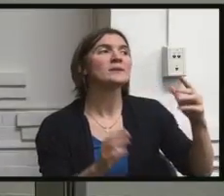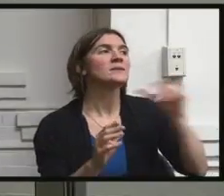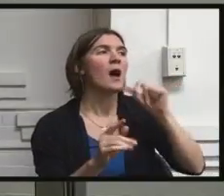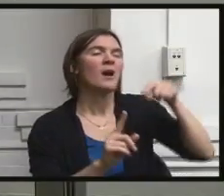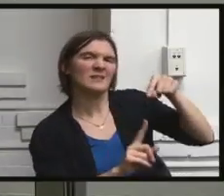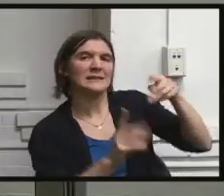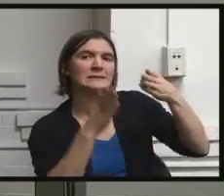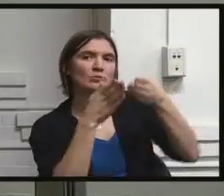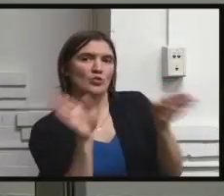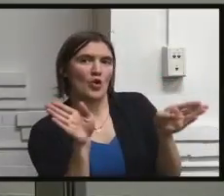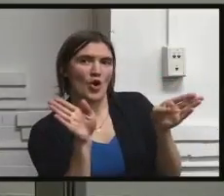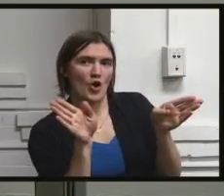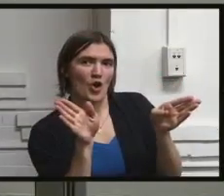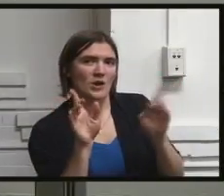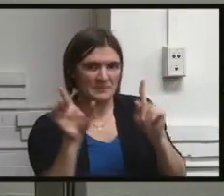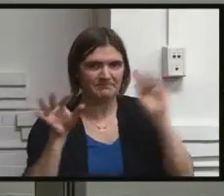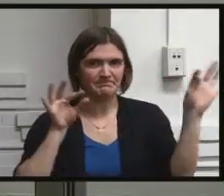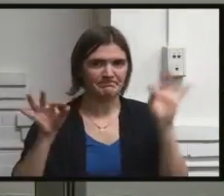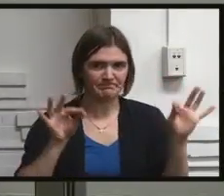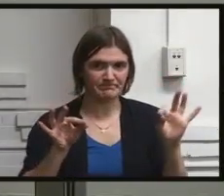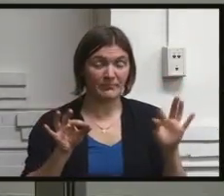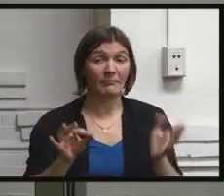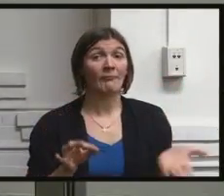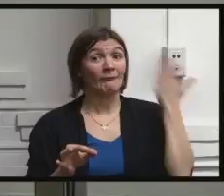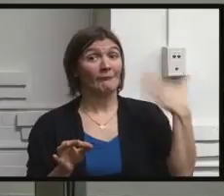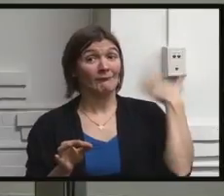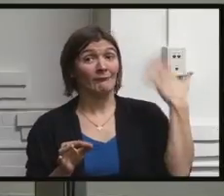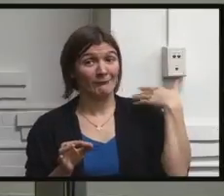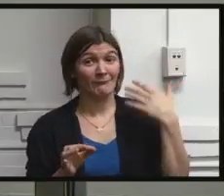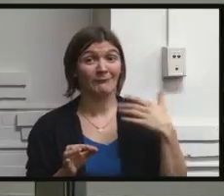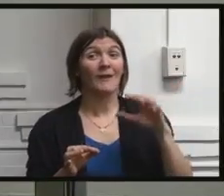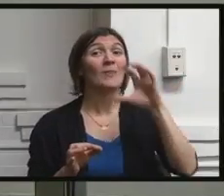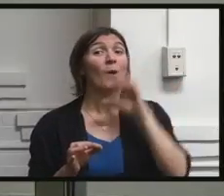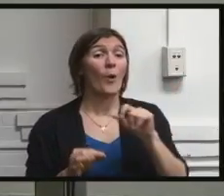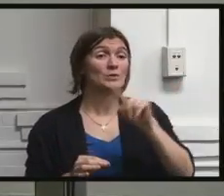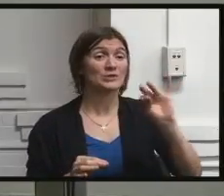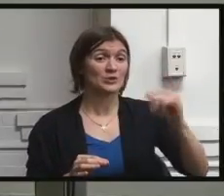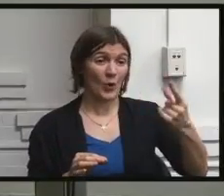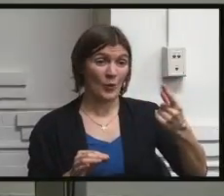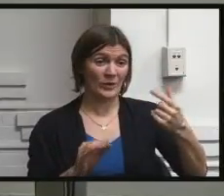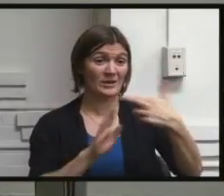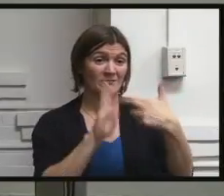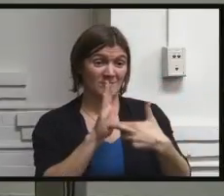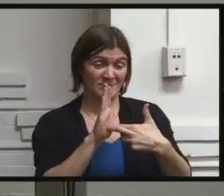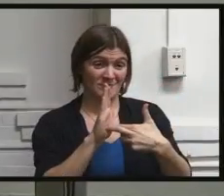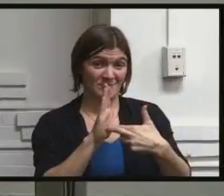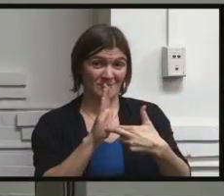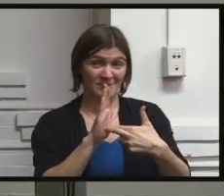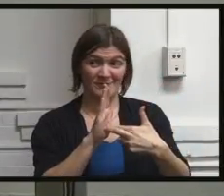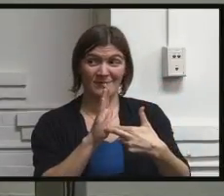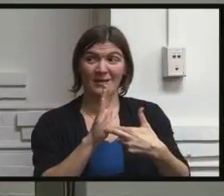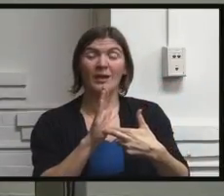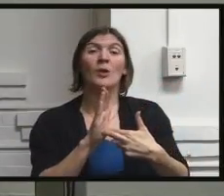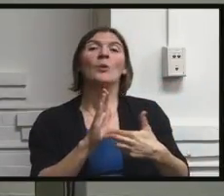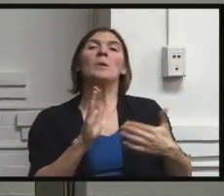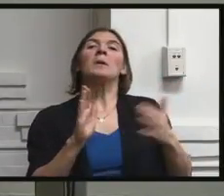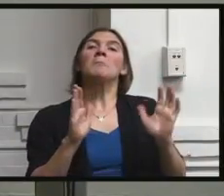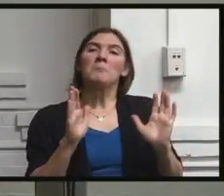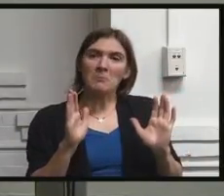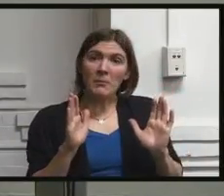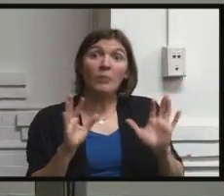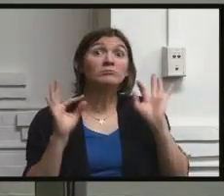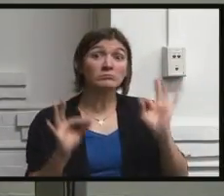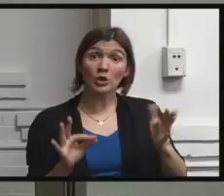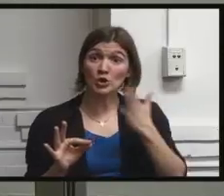so in the prior iteration of the zoning ordinance, in some very early work, but